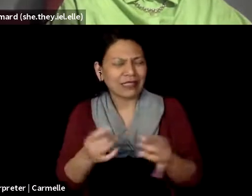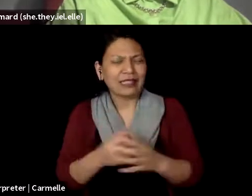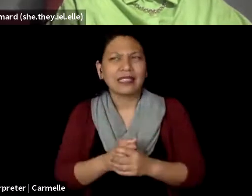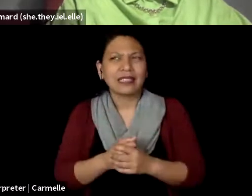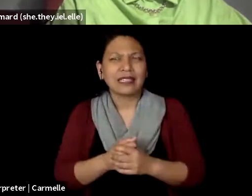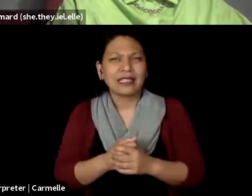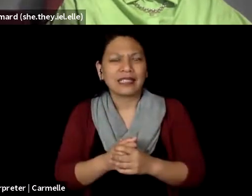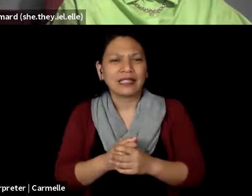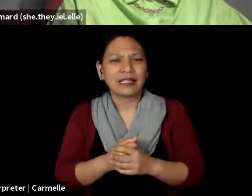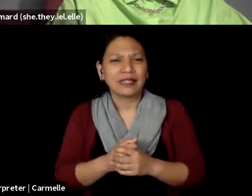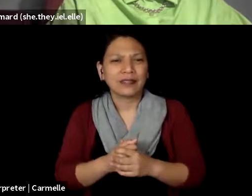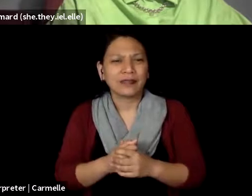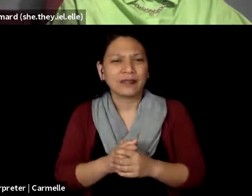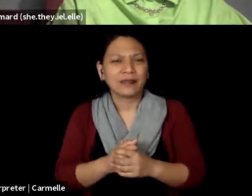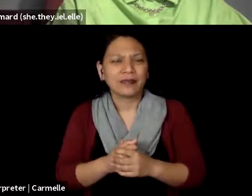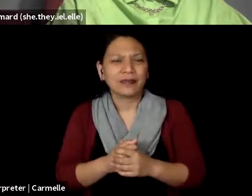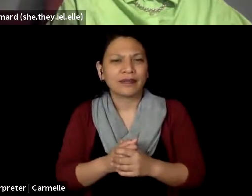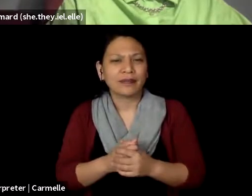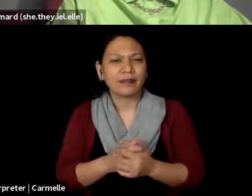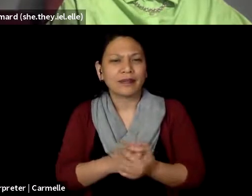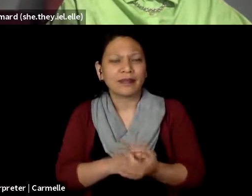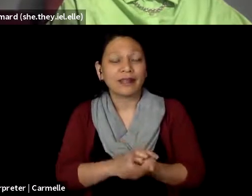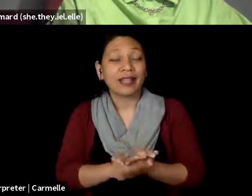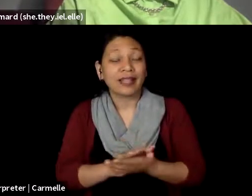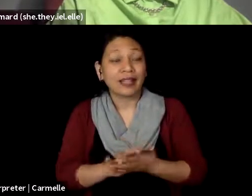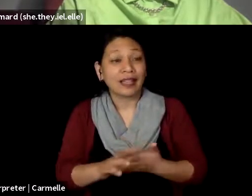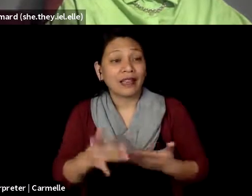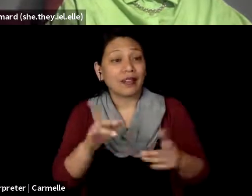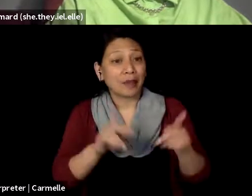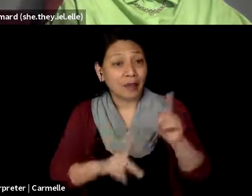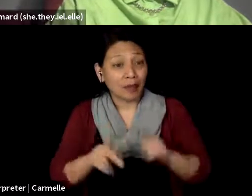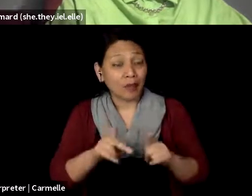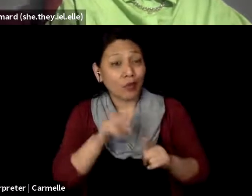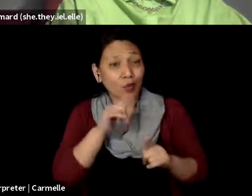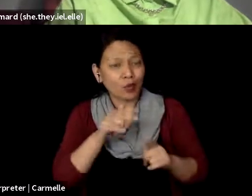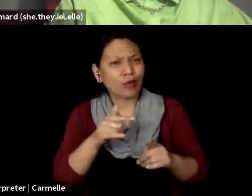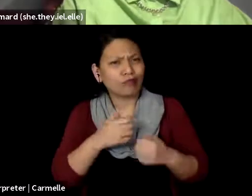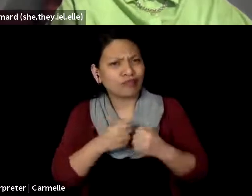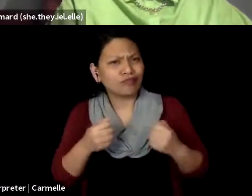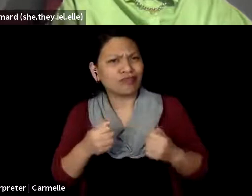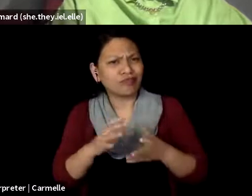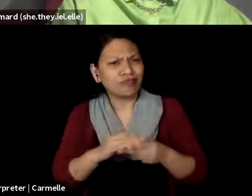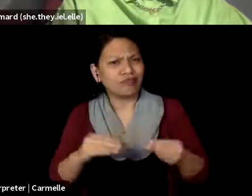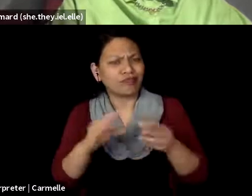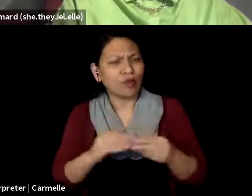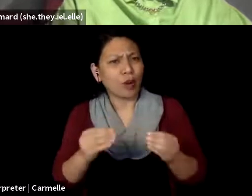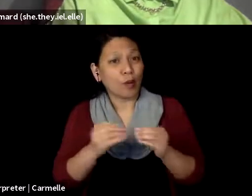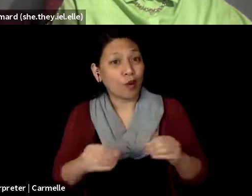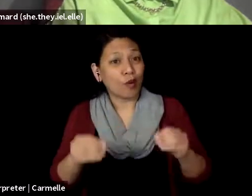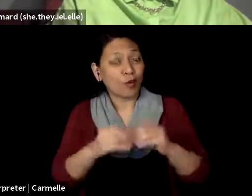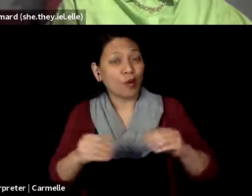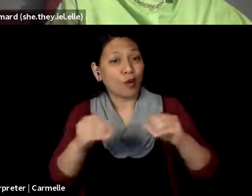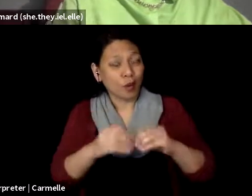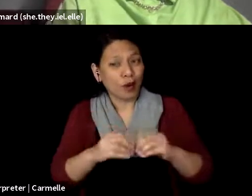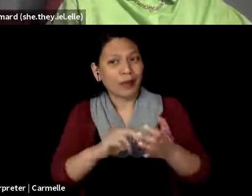I think that the more people are talking about this way of working, the more they're starting to listen